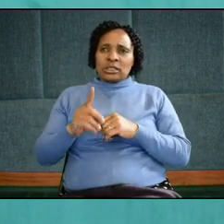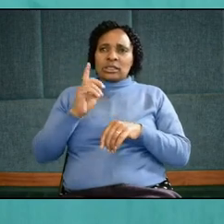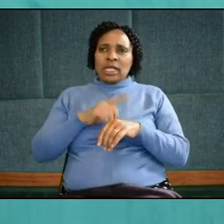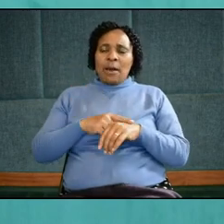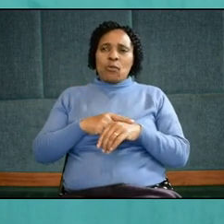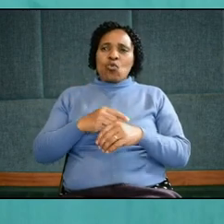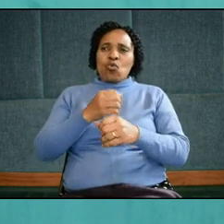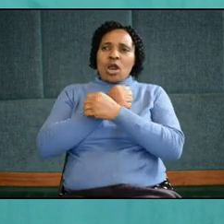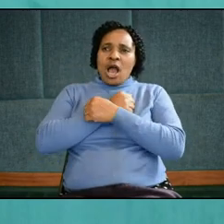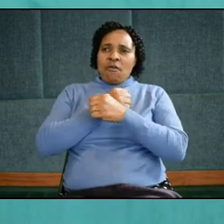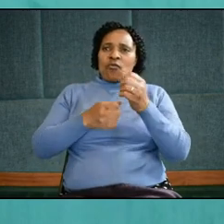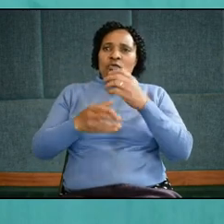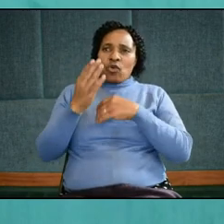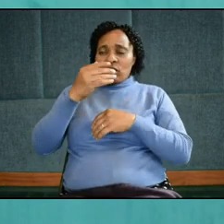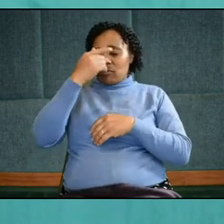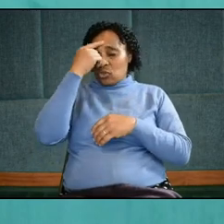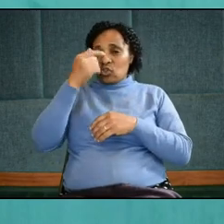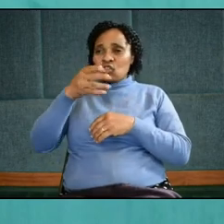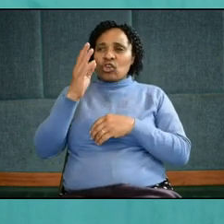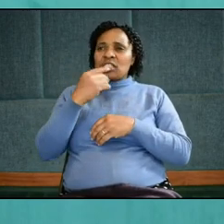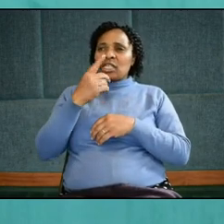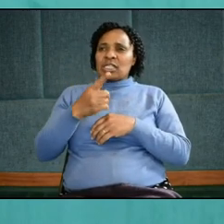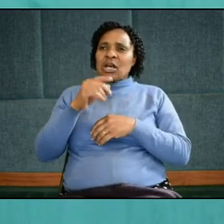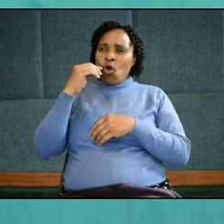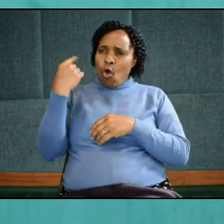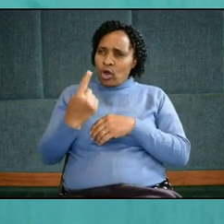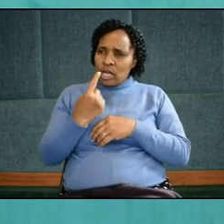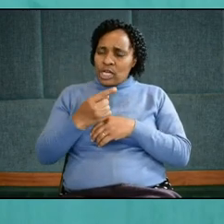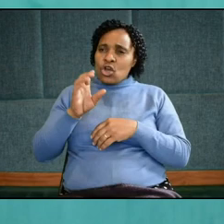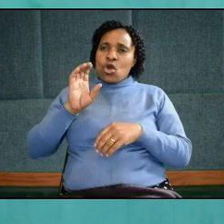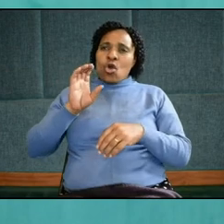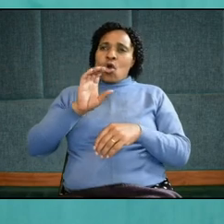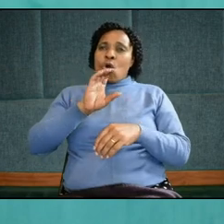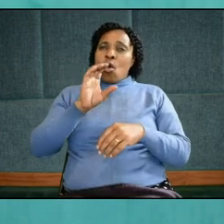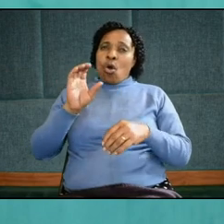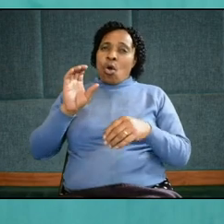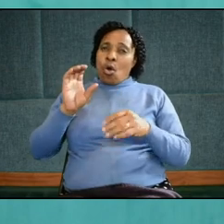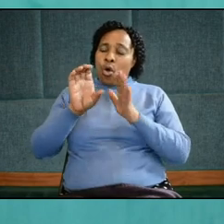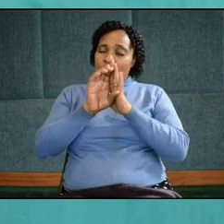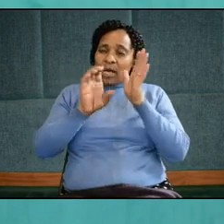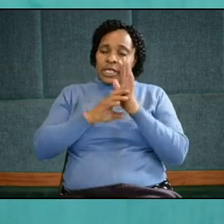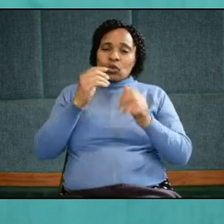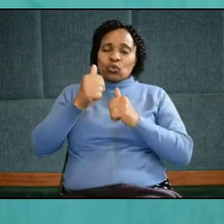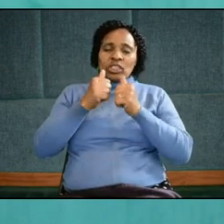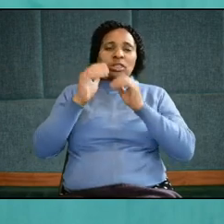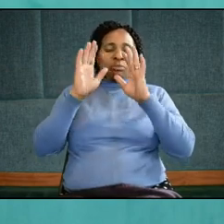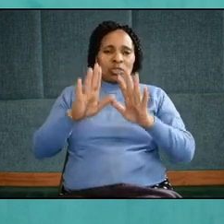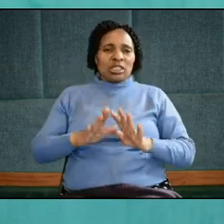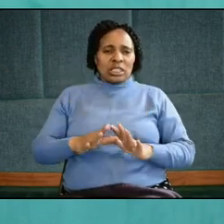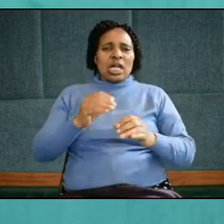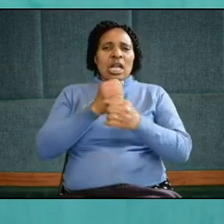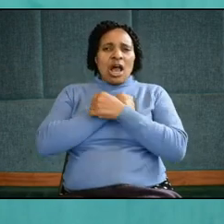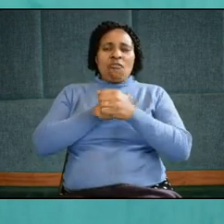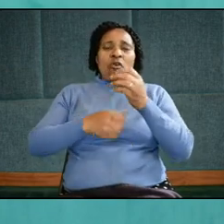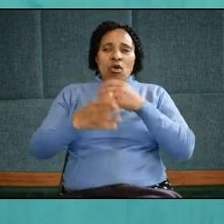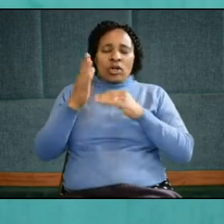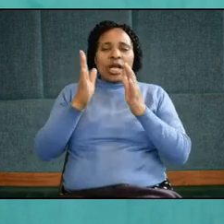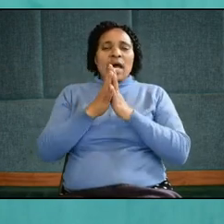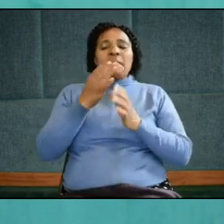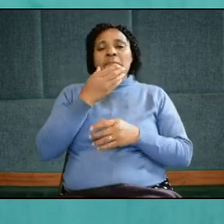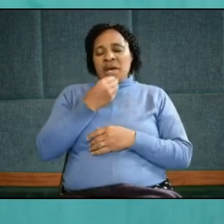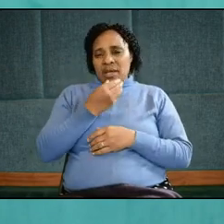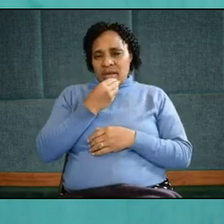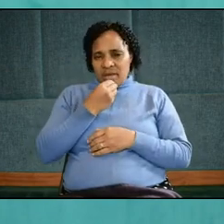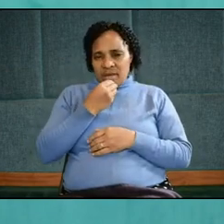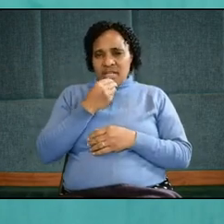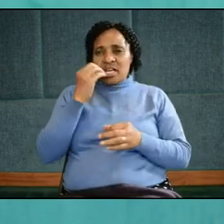God, because God says that's the only commandment that matters, love, love for God, love for man. Once you love God and you